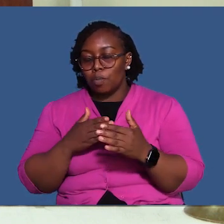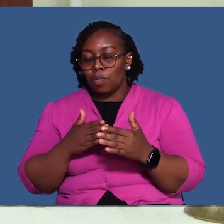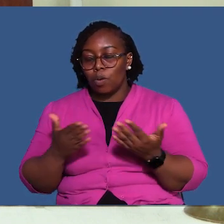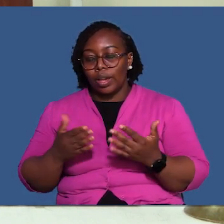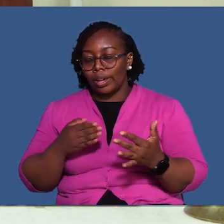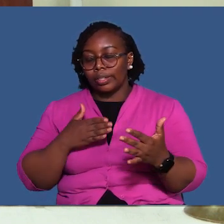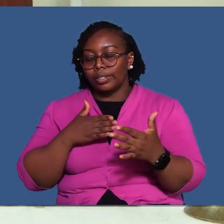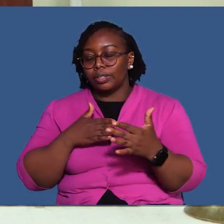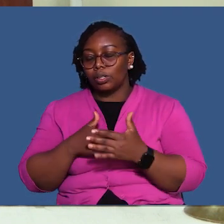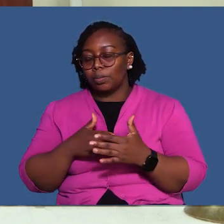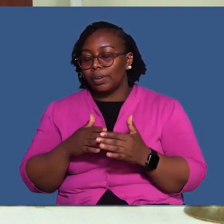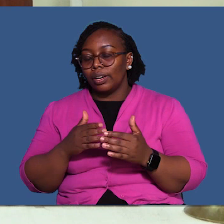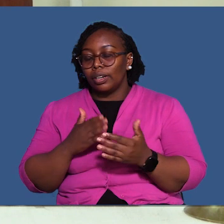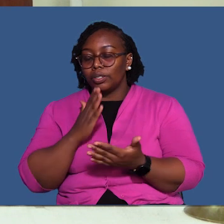looking